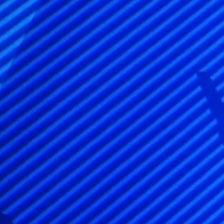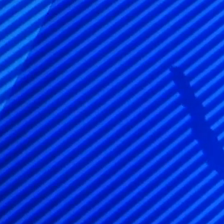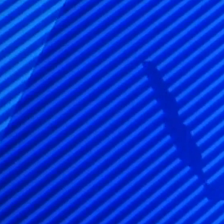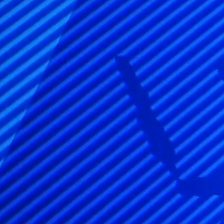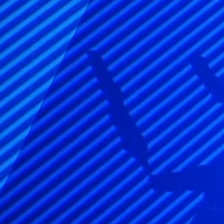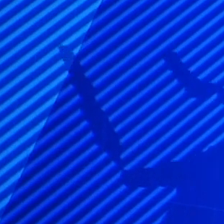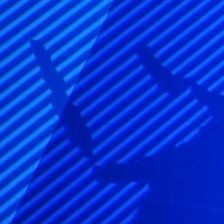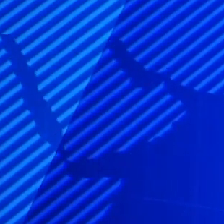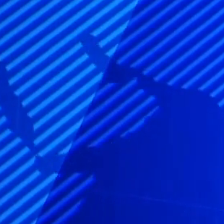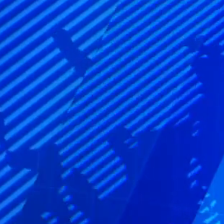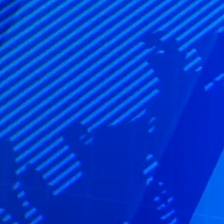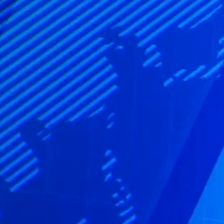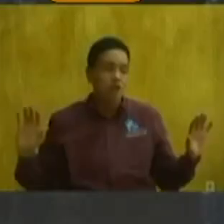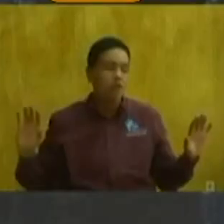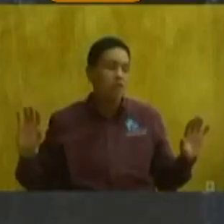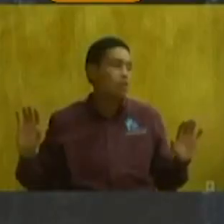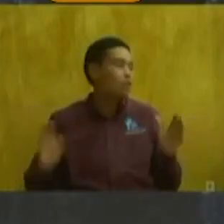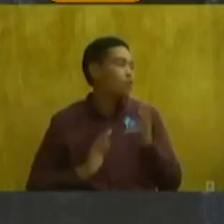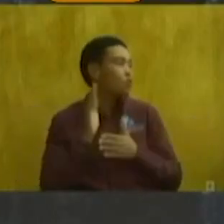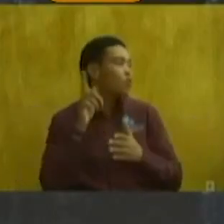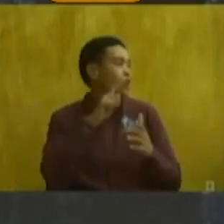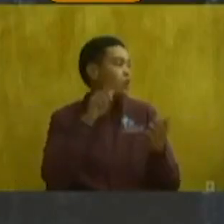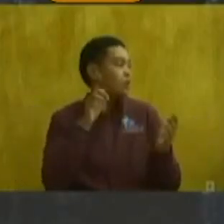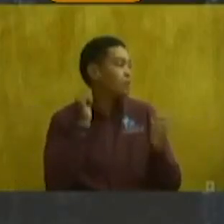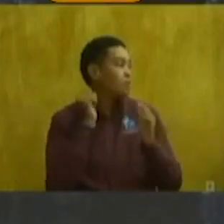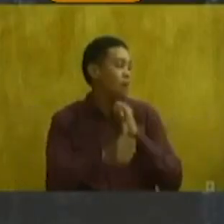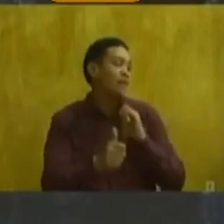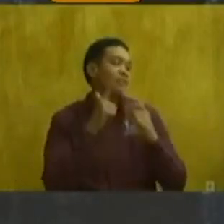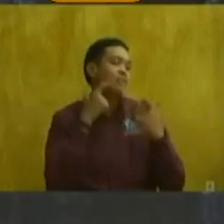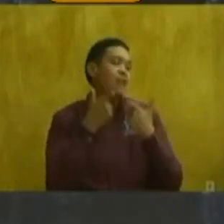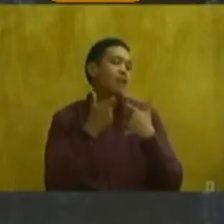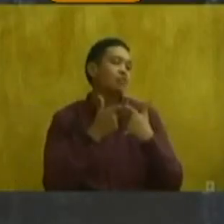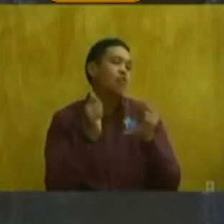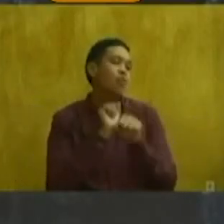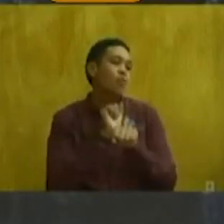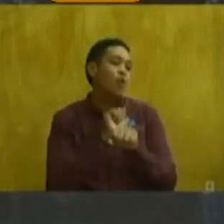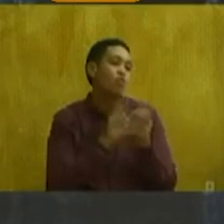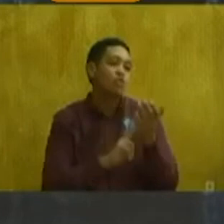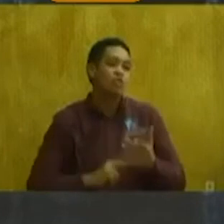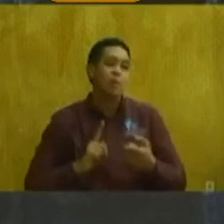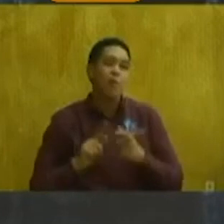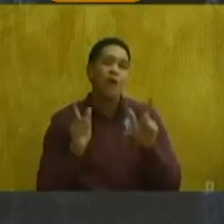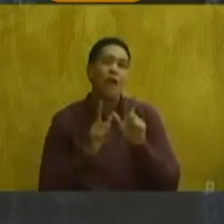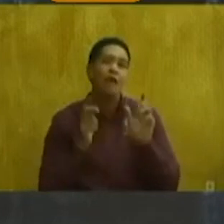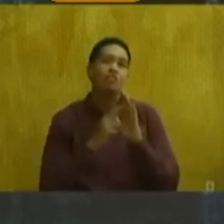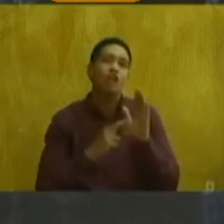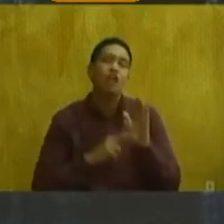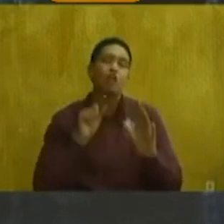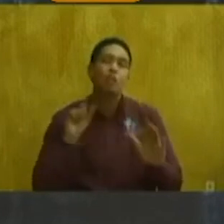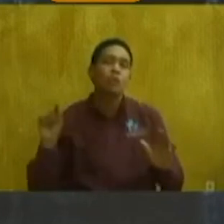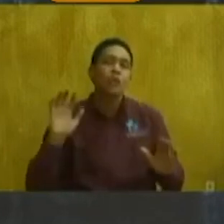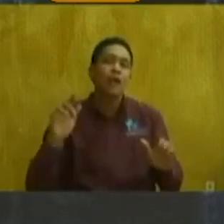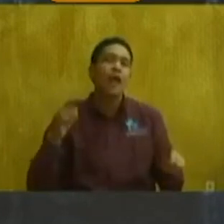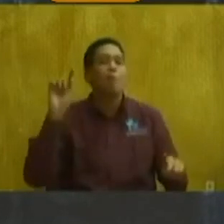in relation to electricians. Through the passing of the Electrical Work Registration and Licensing Regulations 2020,